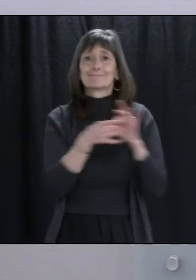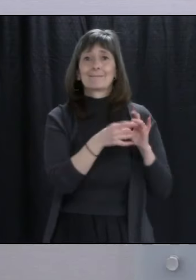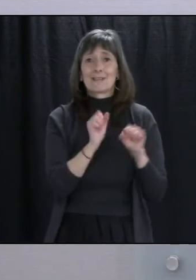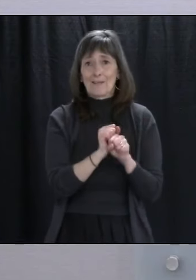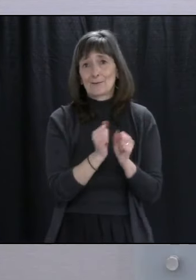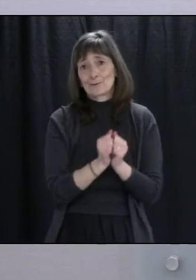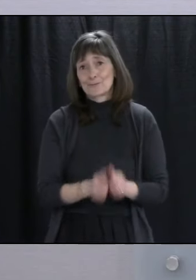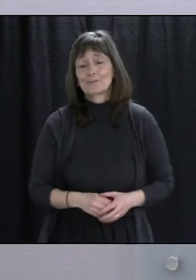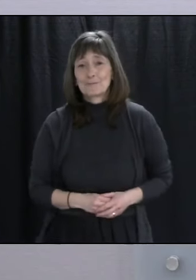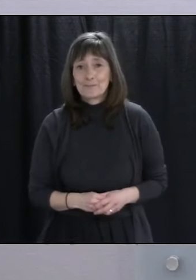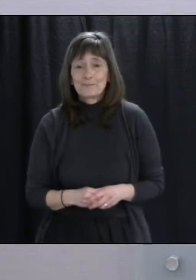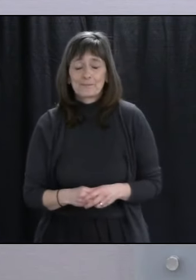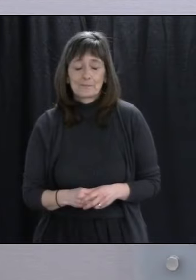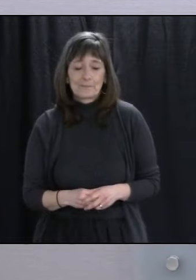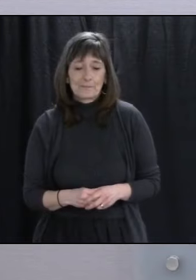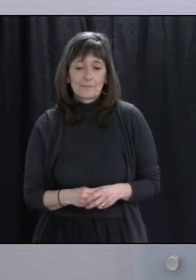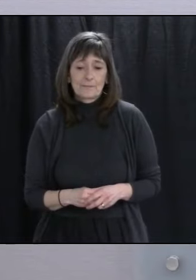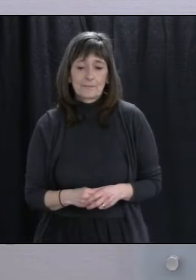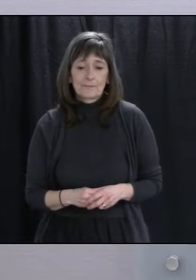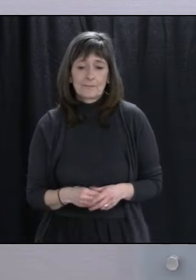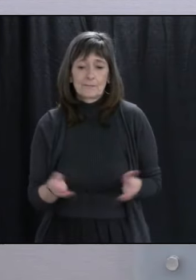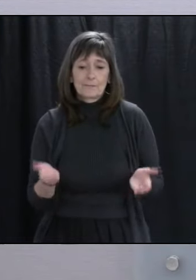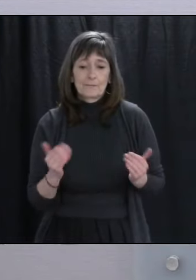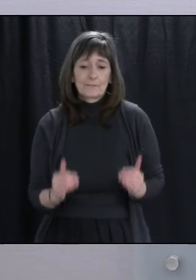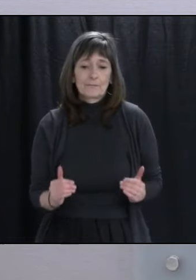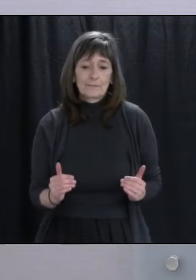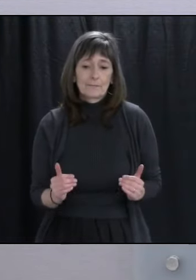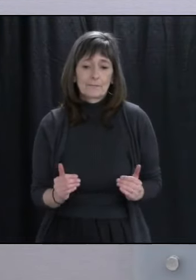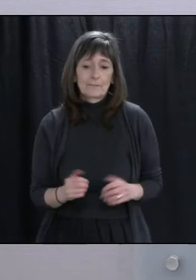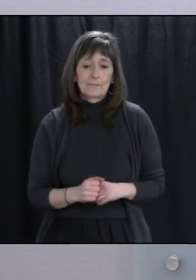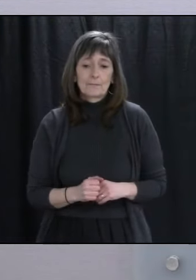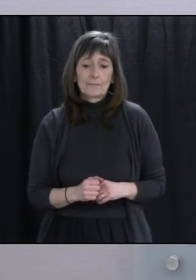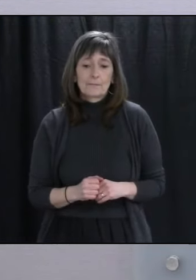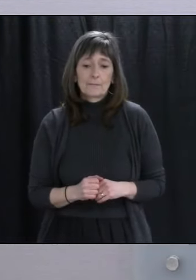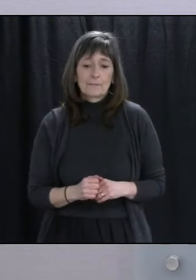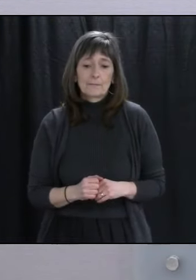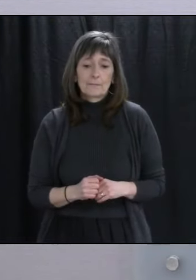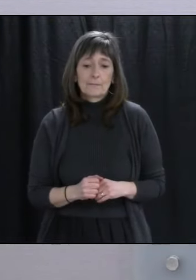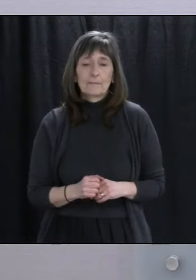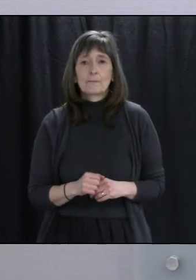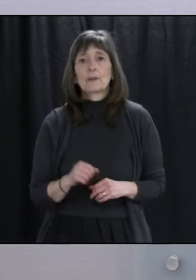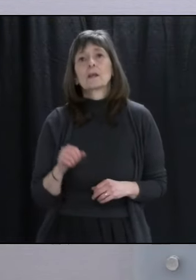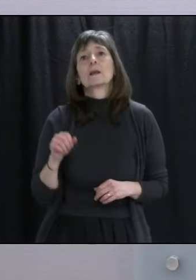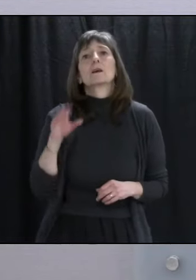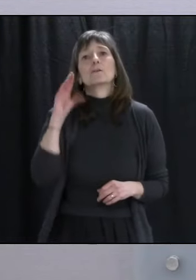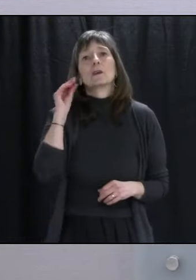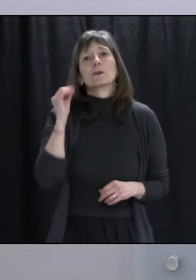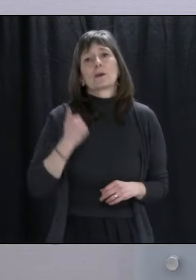you. The next question is from Patrick Butler from Radio Canada. Please go ahead.